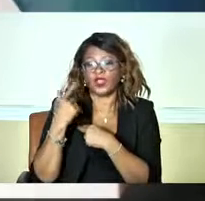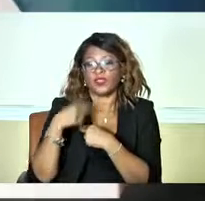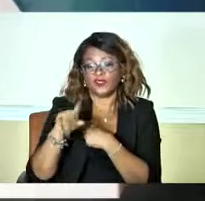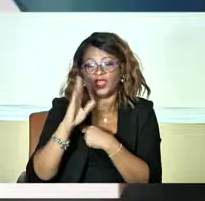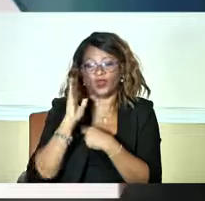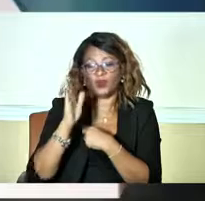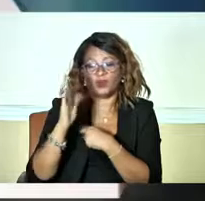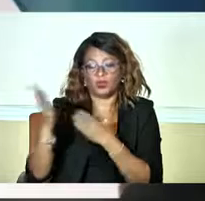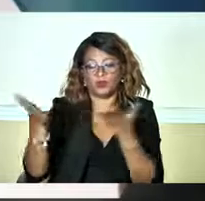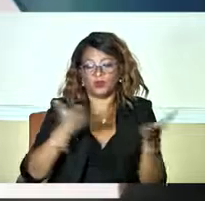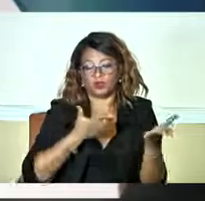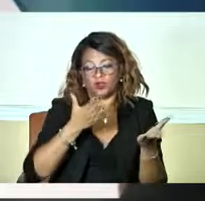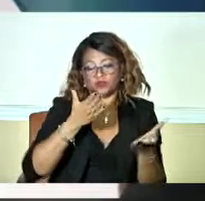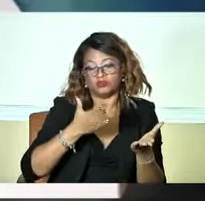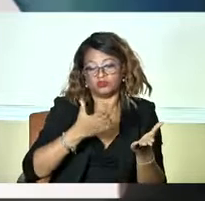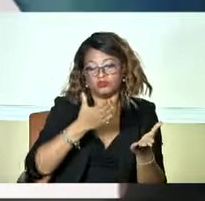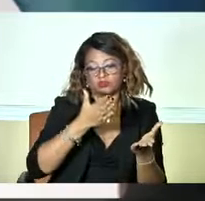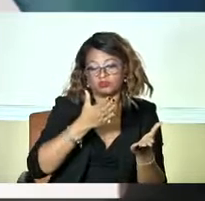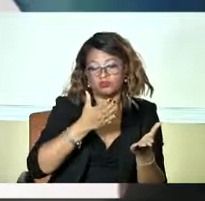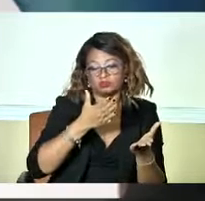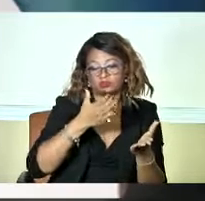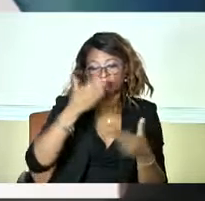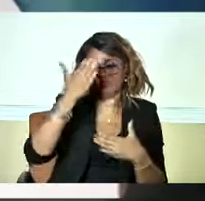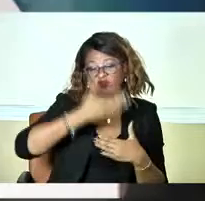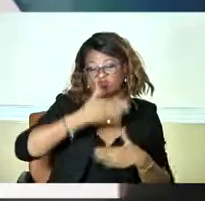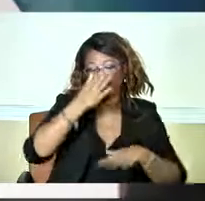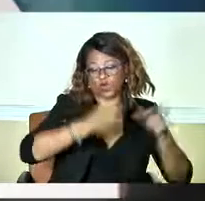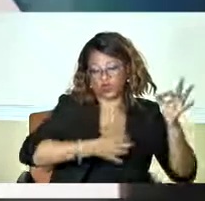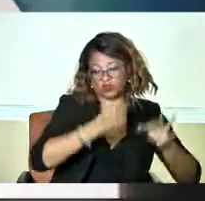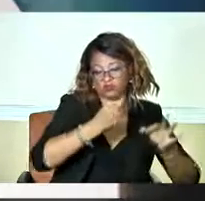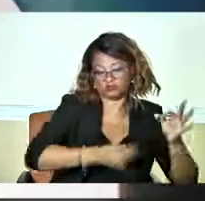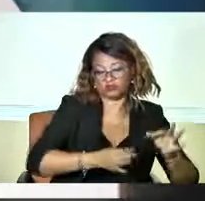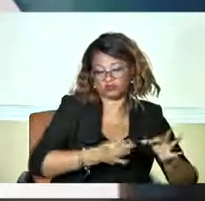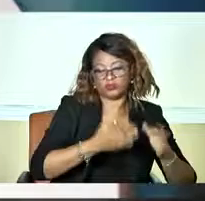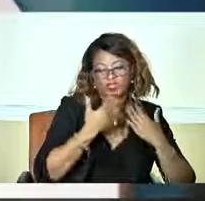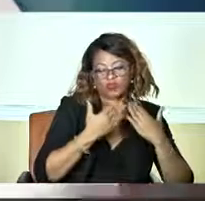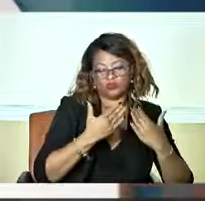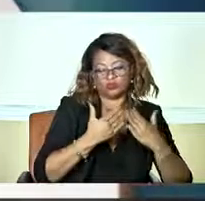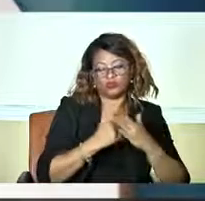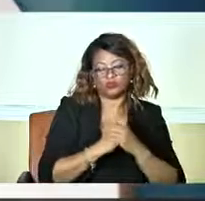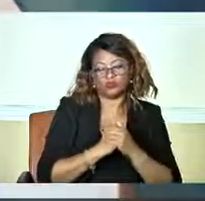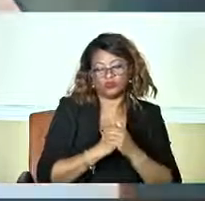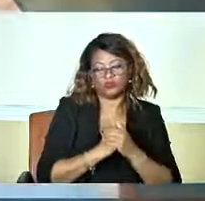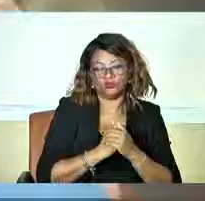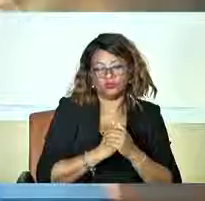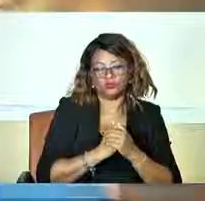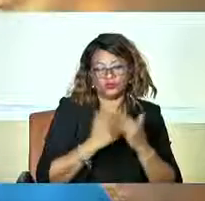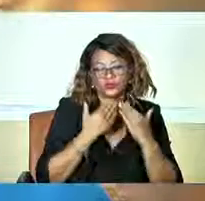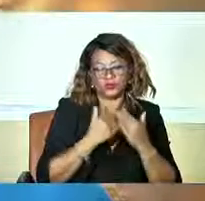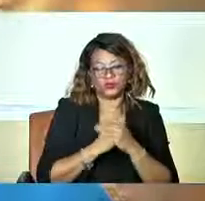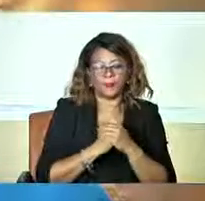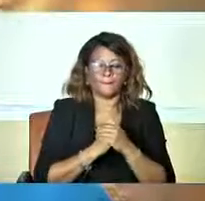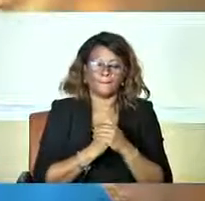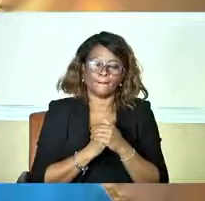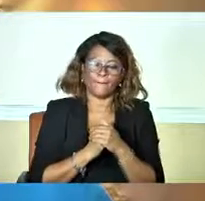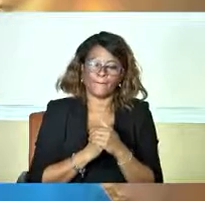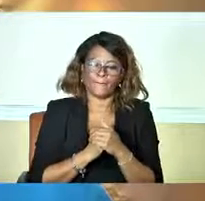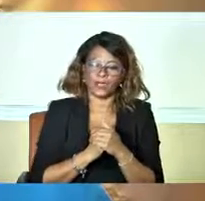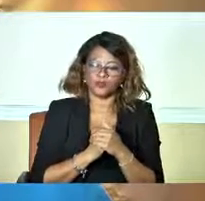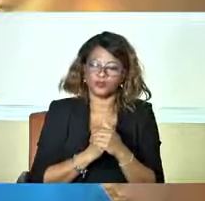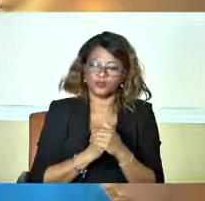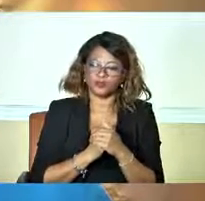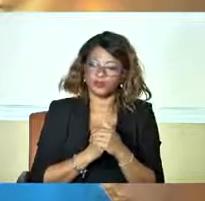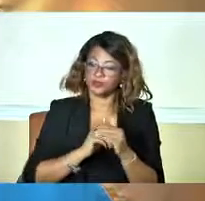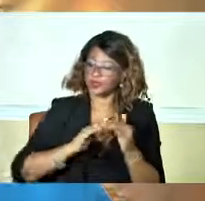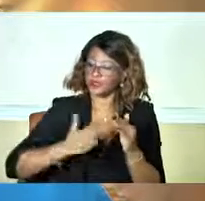will be brought before the law and brought before the courts. Thank you. Thank you, Minister. Ms. Maycock, you're